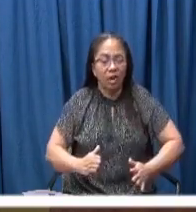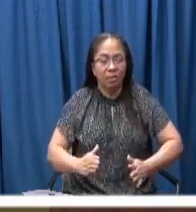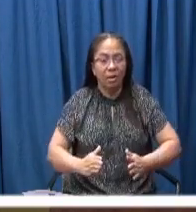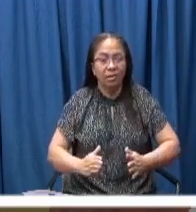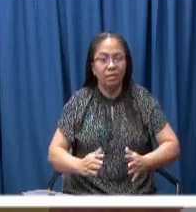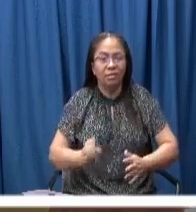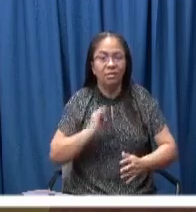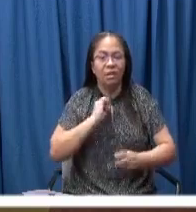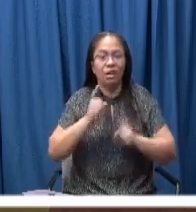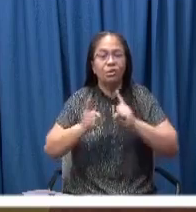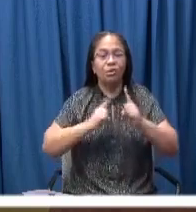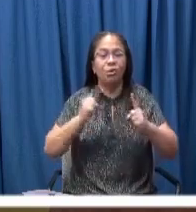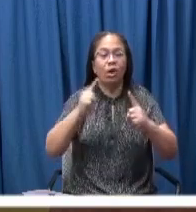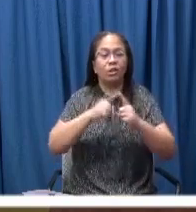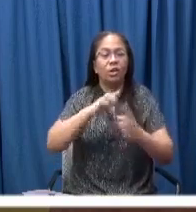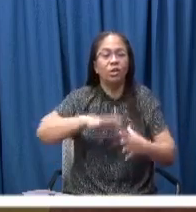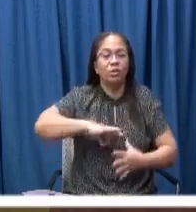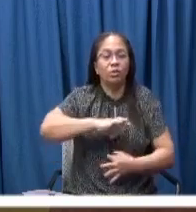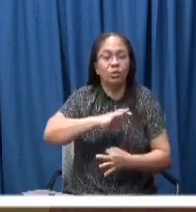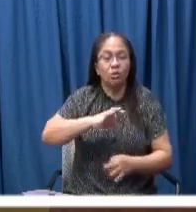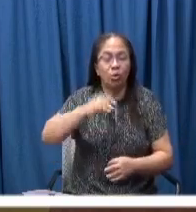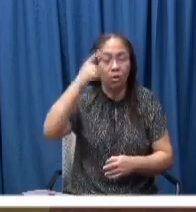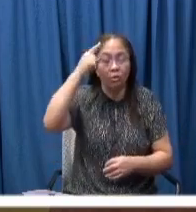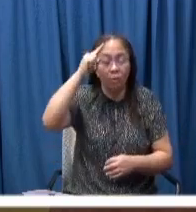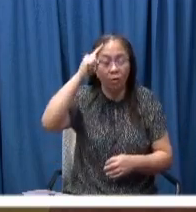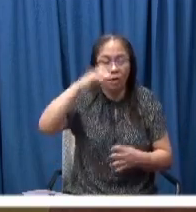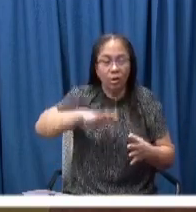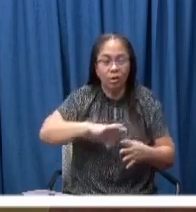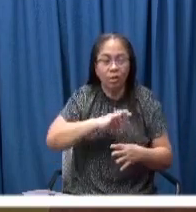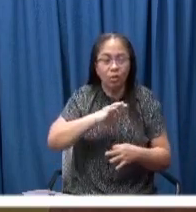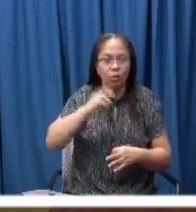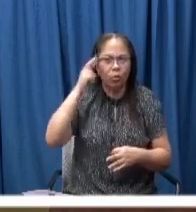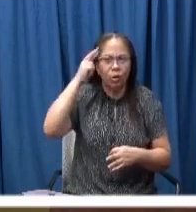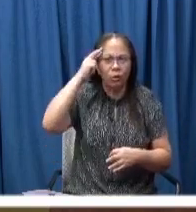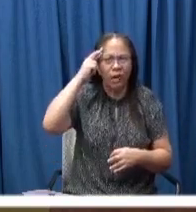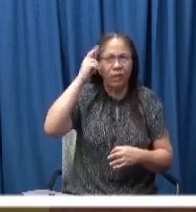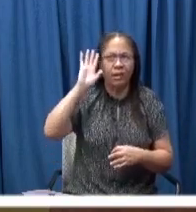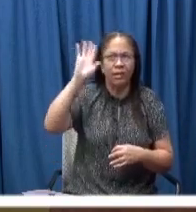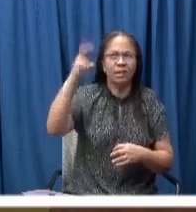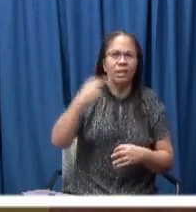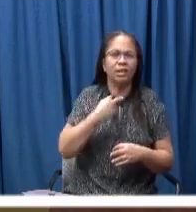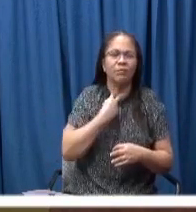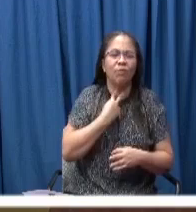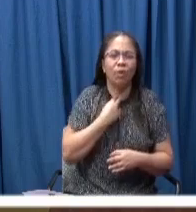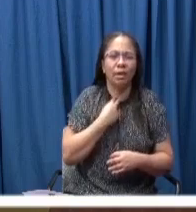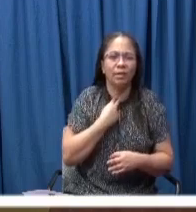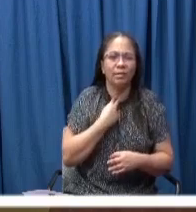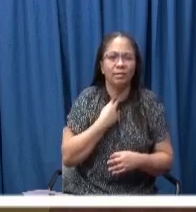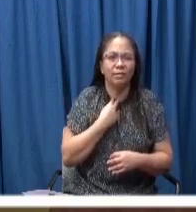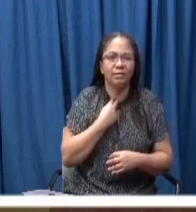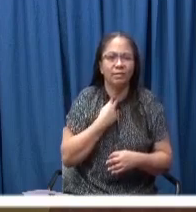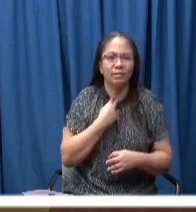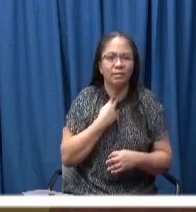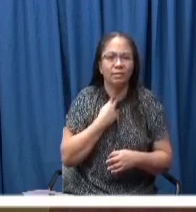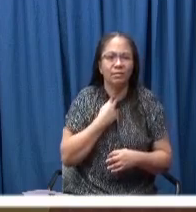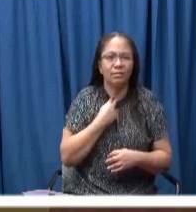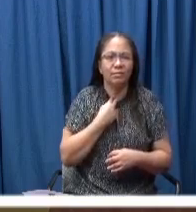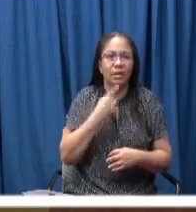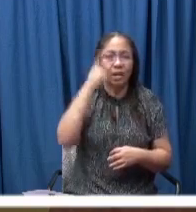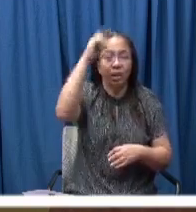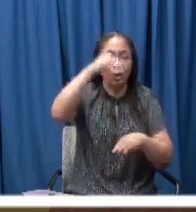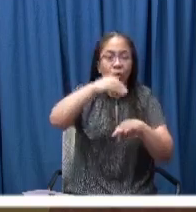that allows the soul to recognize his voice, to know that they're called by